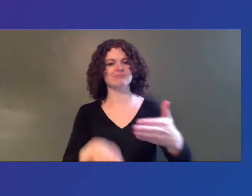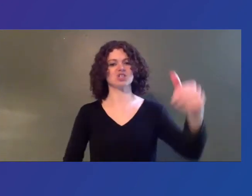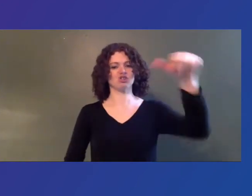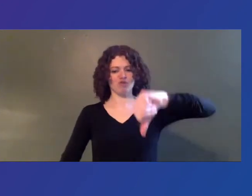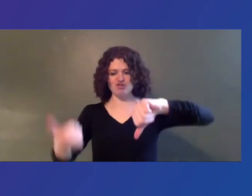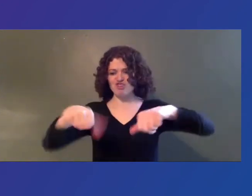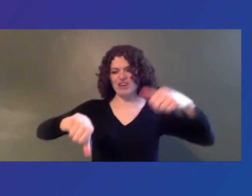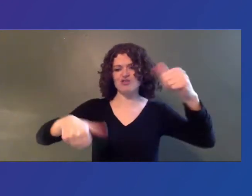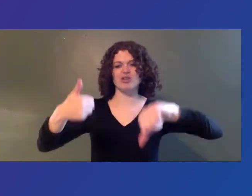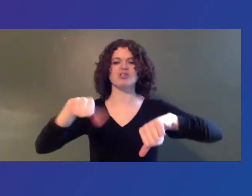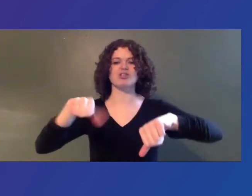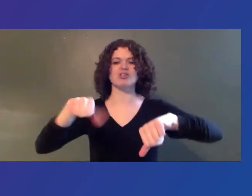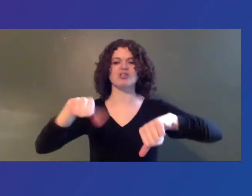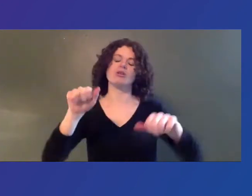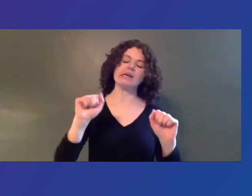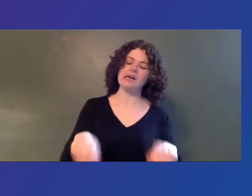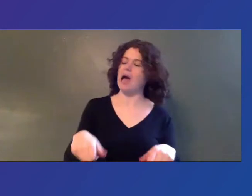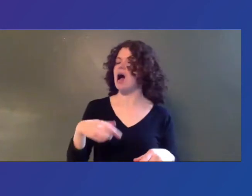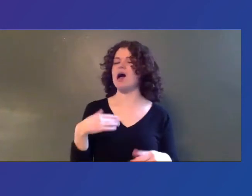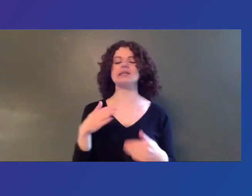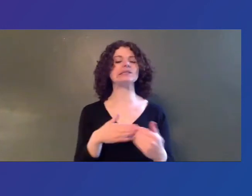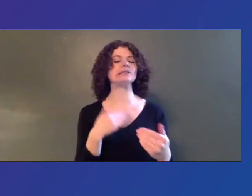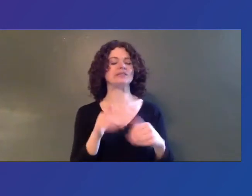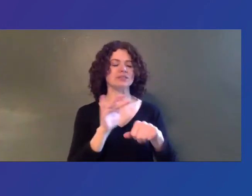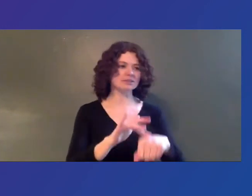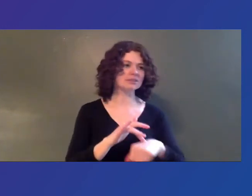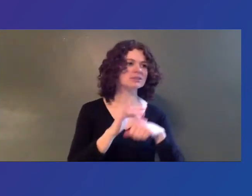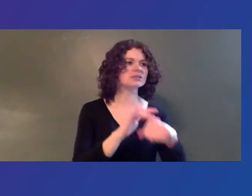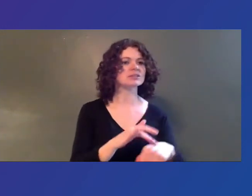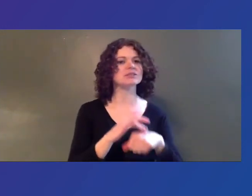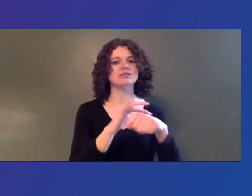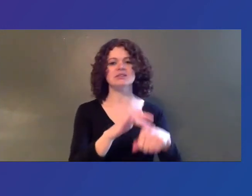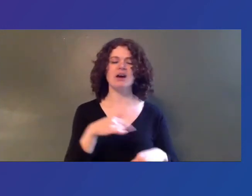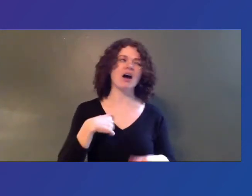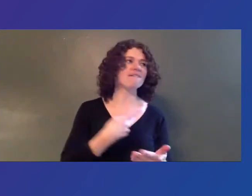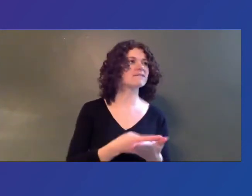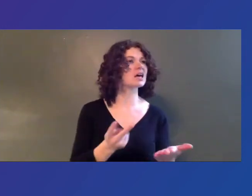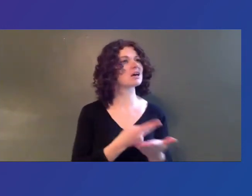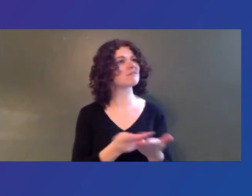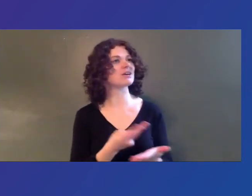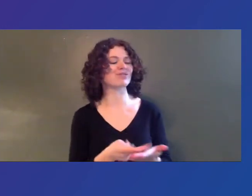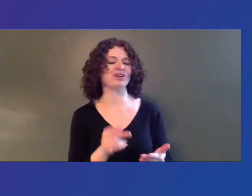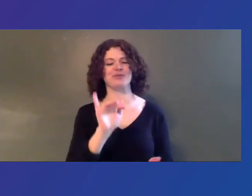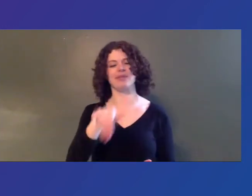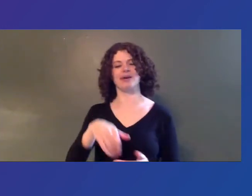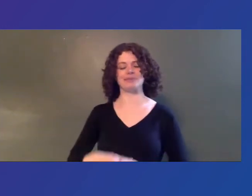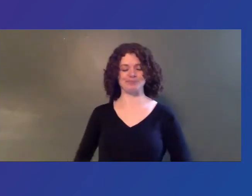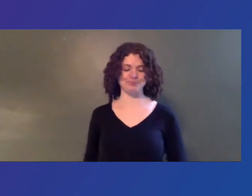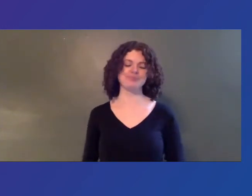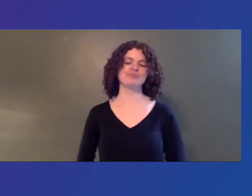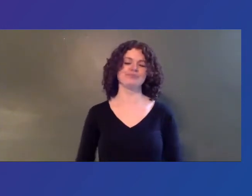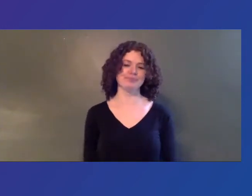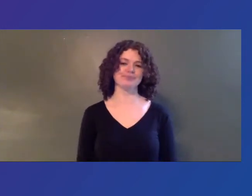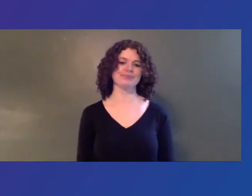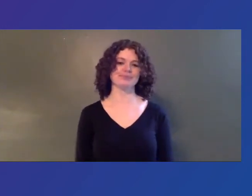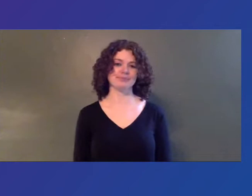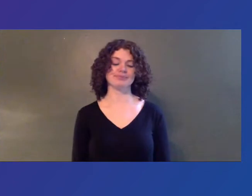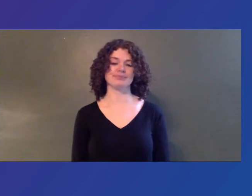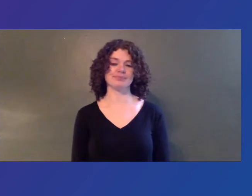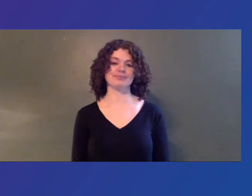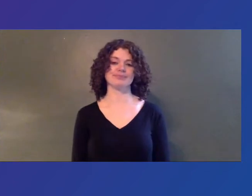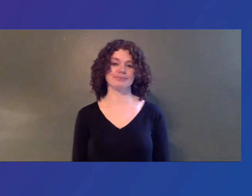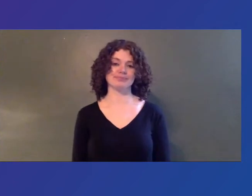overthink it and stop yourself from doing the next thing anyway. So that came clear to mind. Yeah. I think